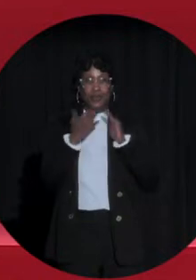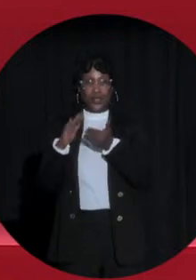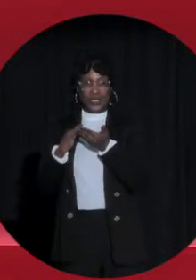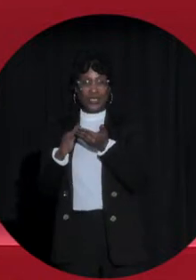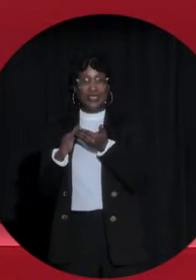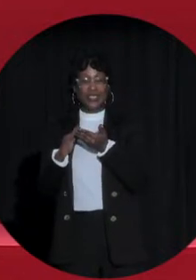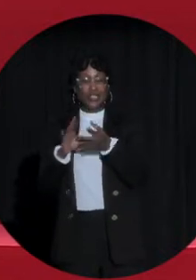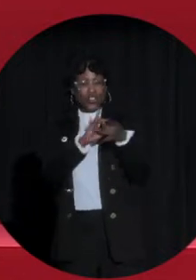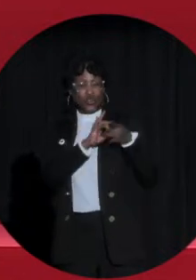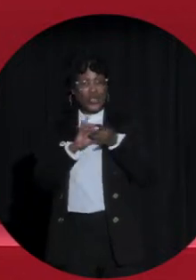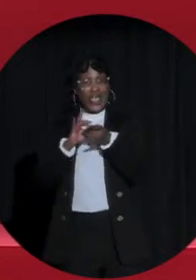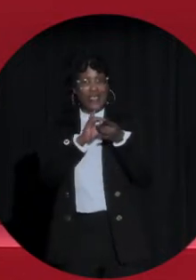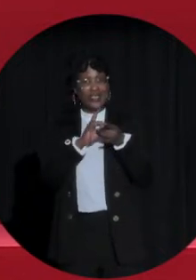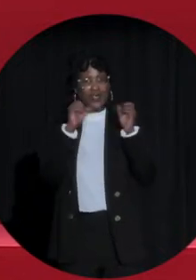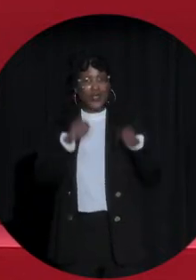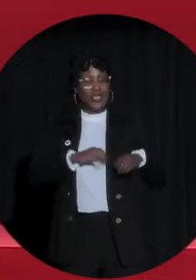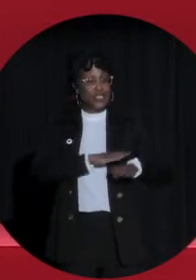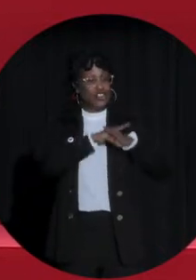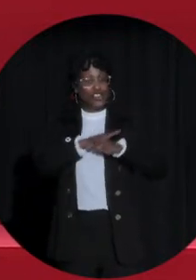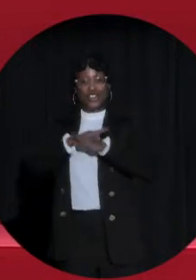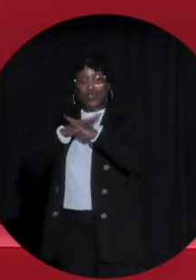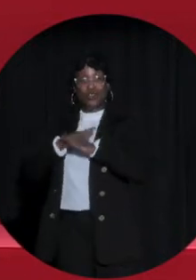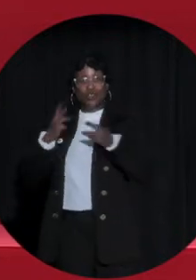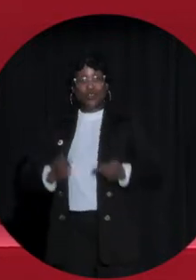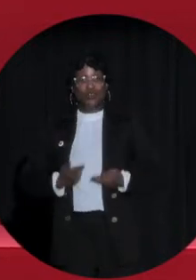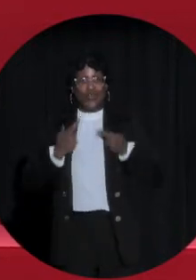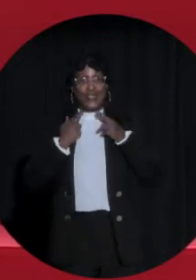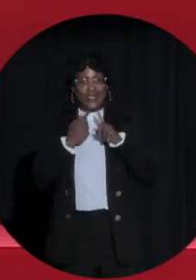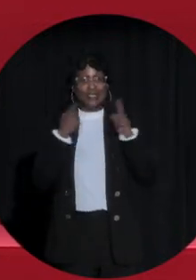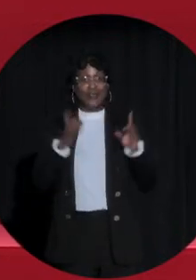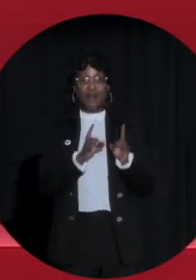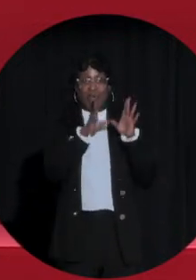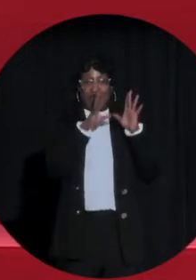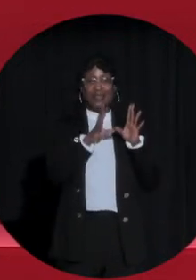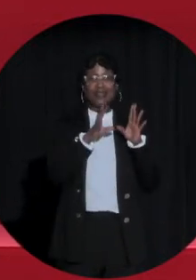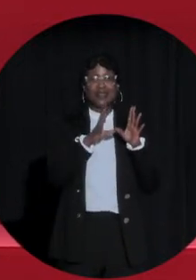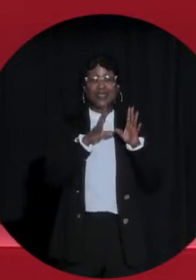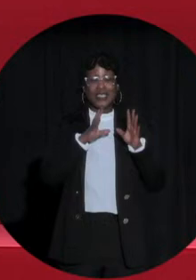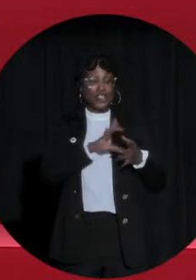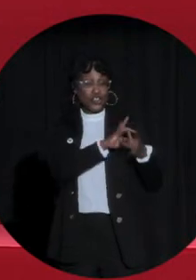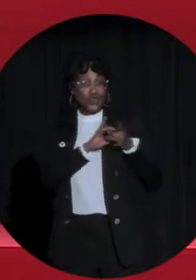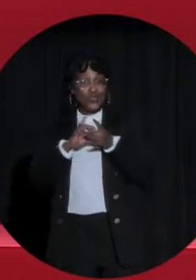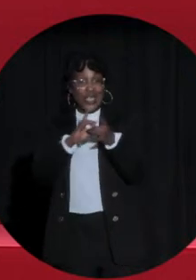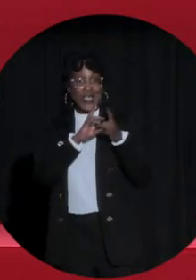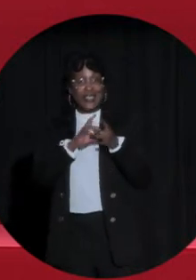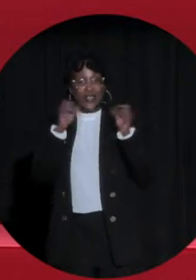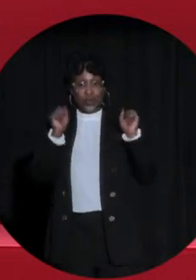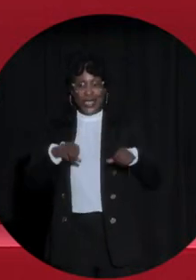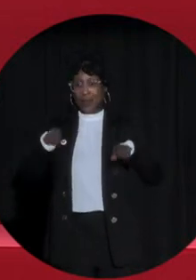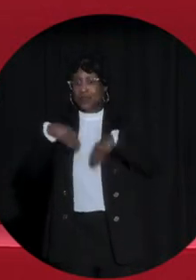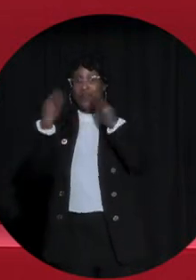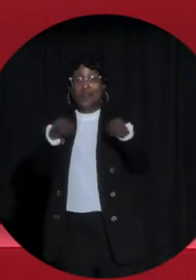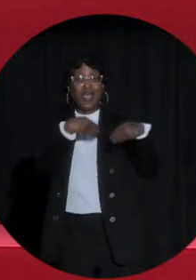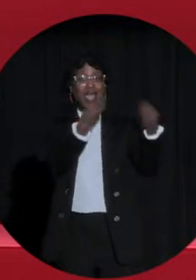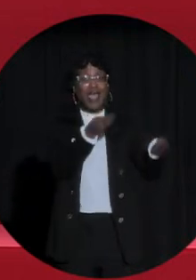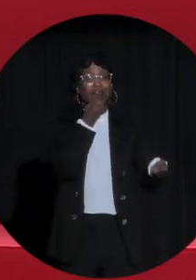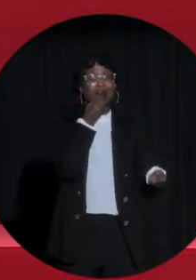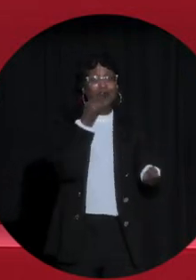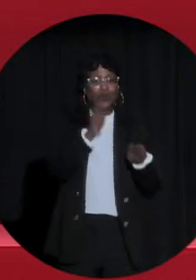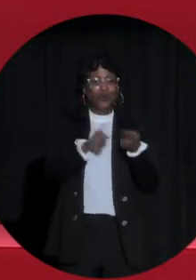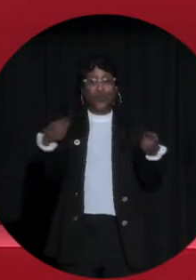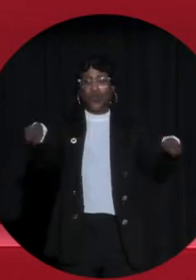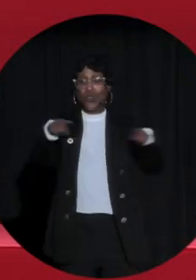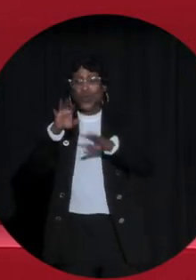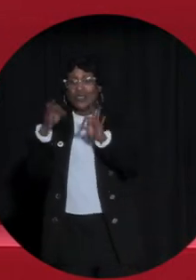we can shield our residents from violence. When we're united, we can rid our neighborhoods of food deserts and provide secure access to